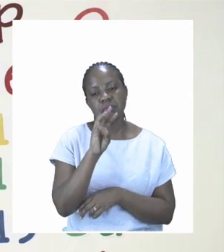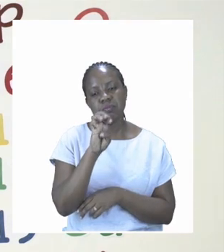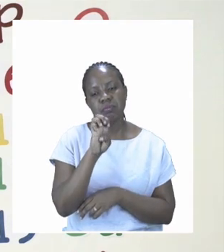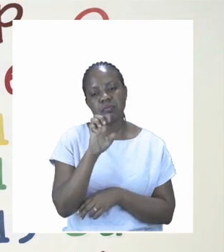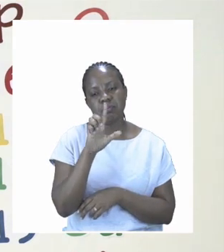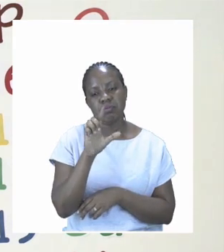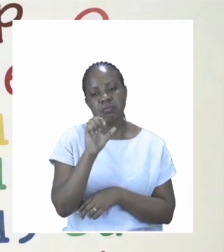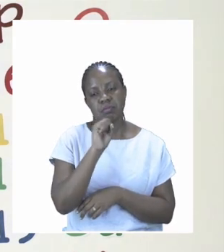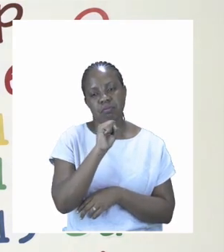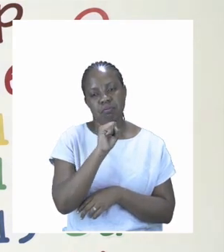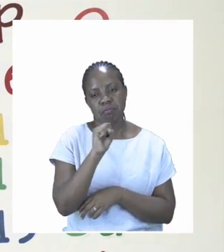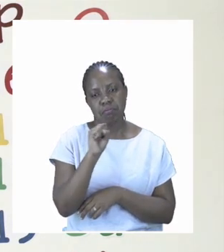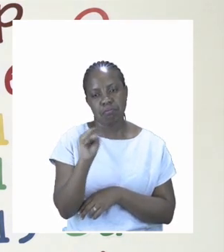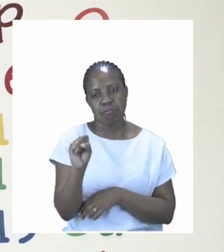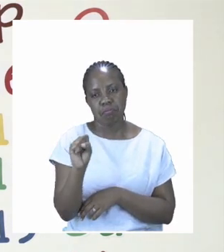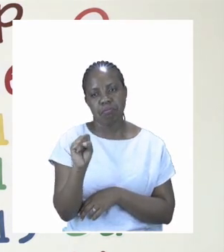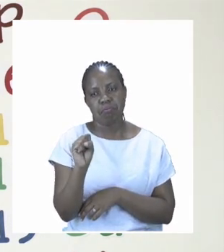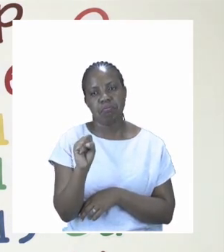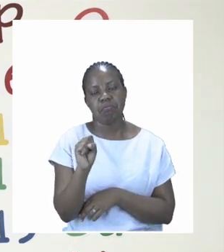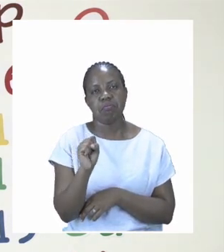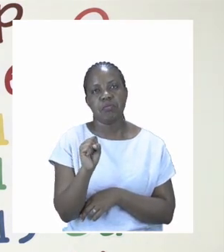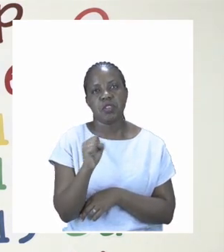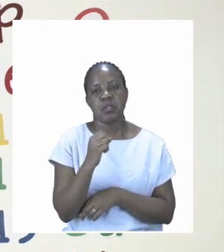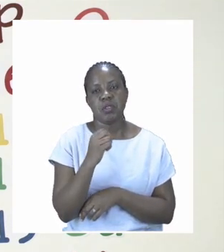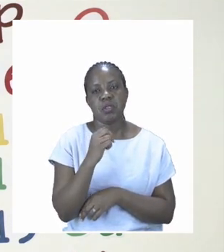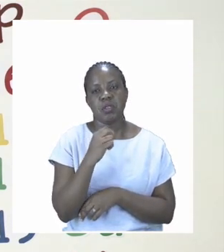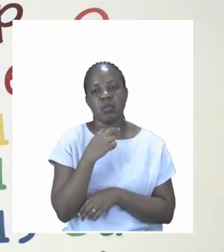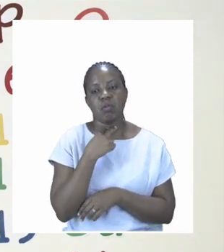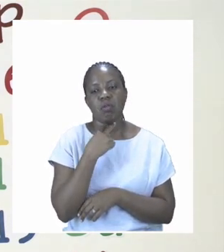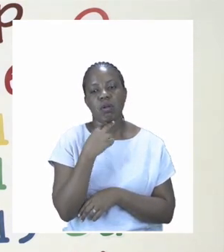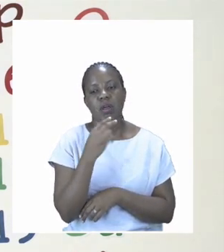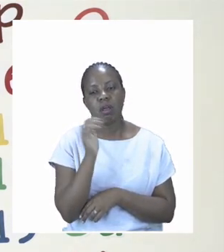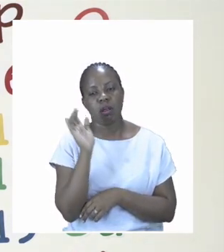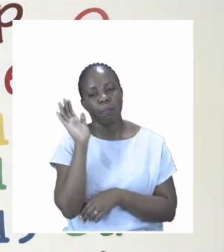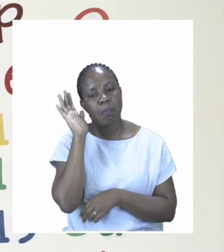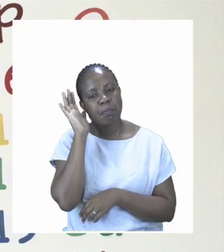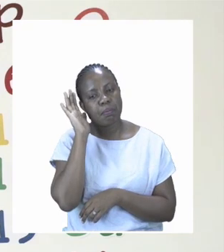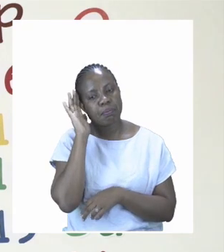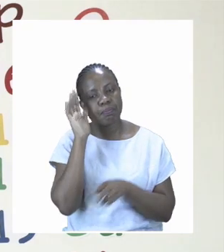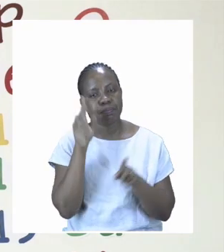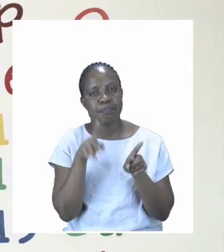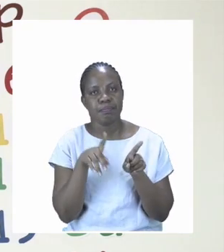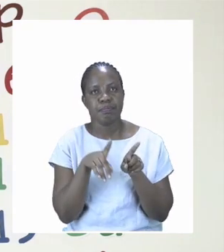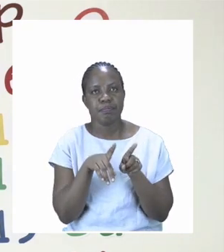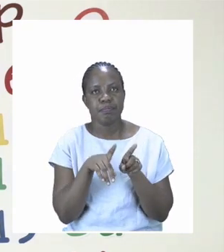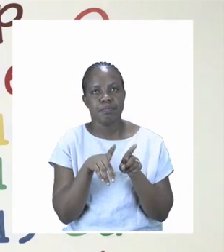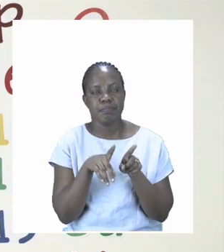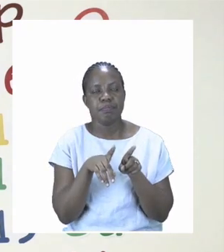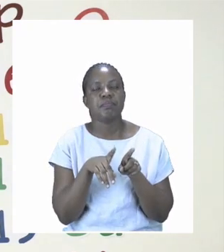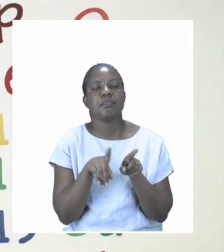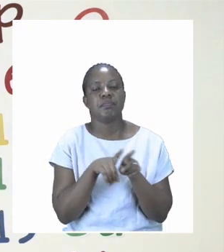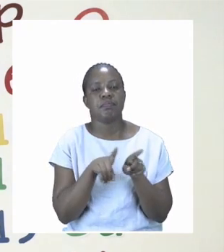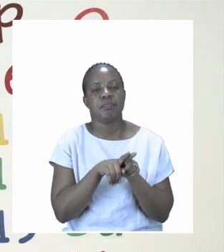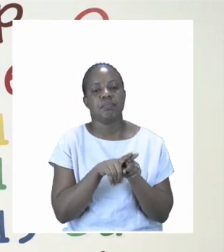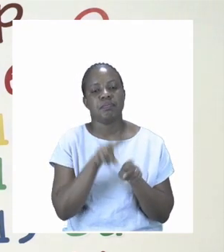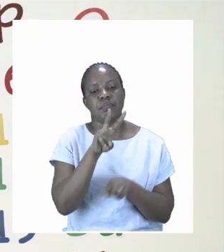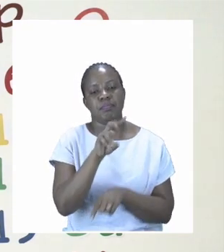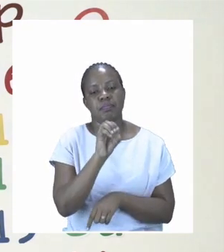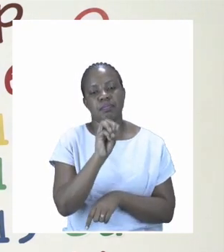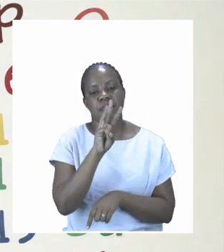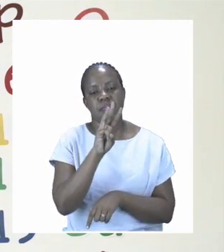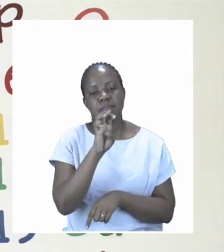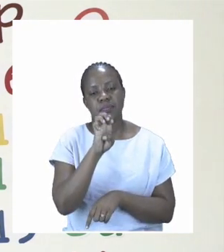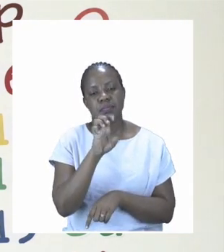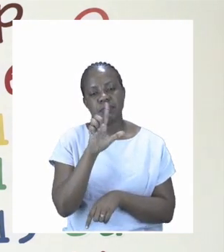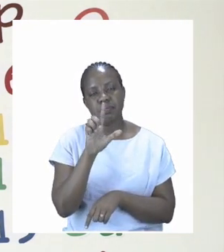the words. Let's take a look back at our exercise. Now on our exercise, we